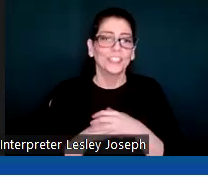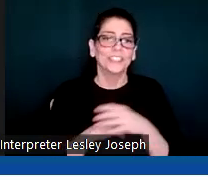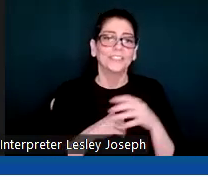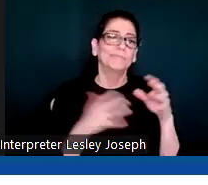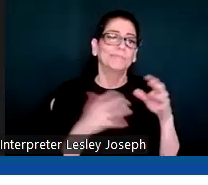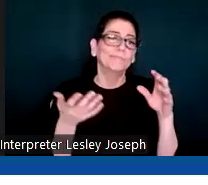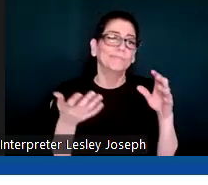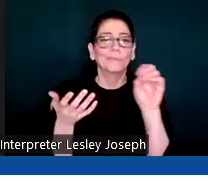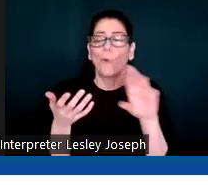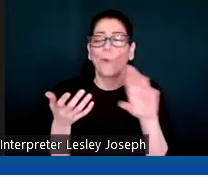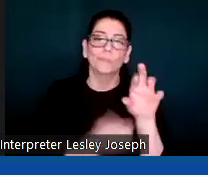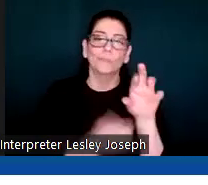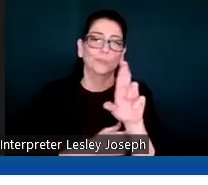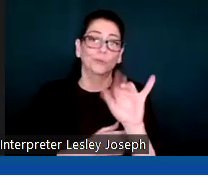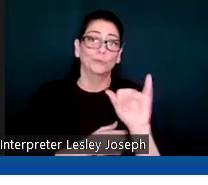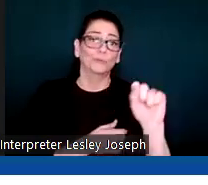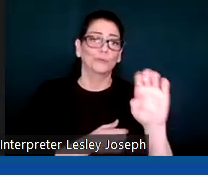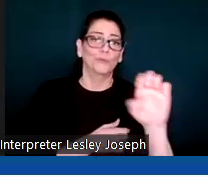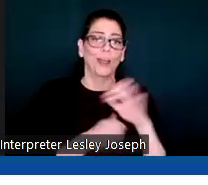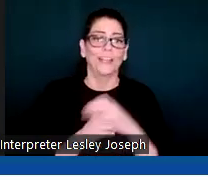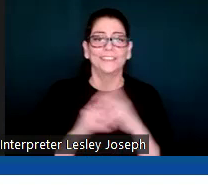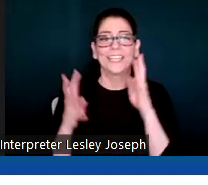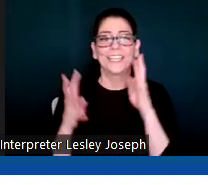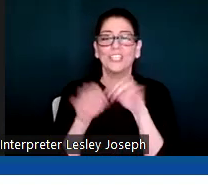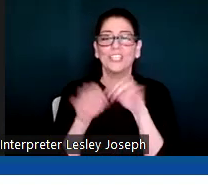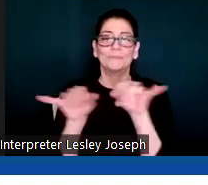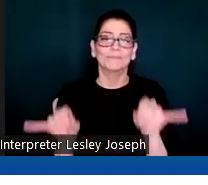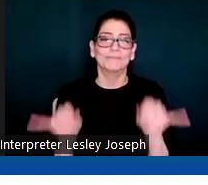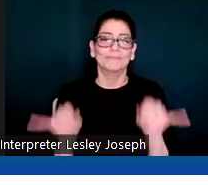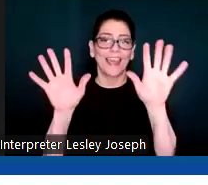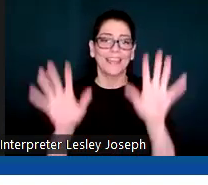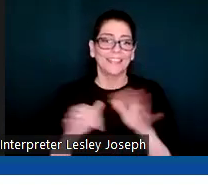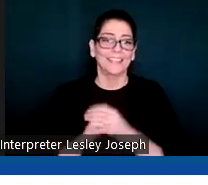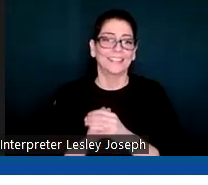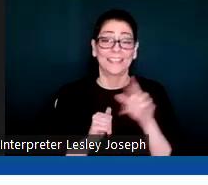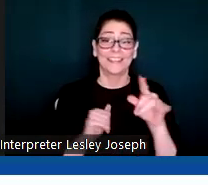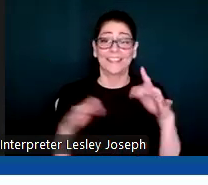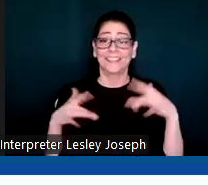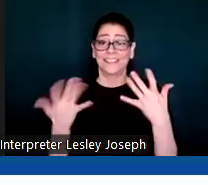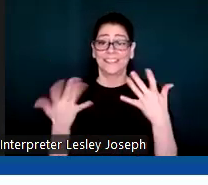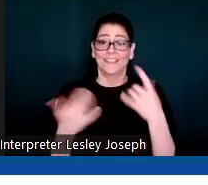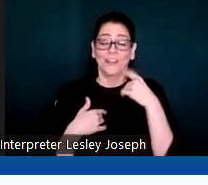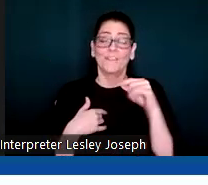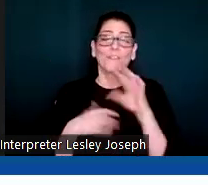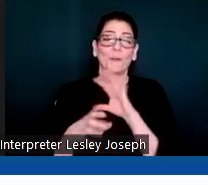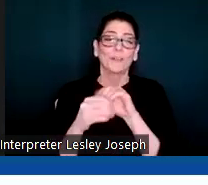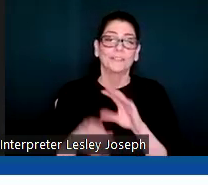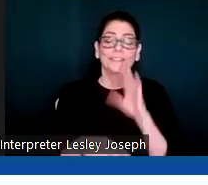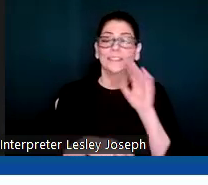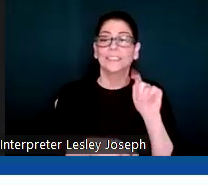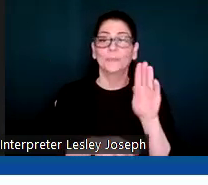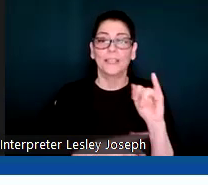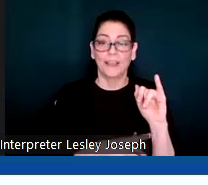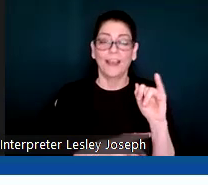So this is a single session targeted technical assistance event for participants in the TBI state partnership programs